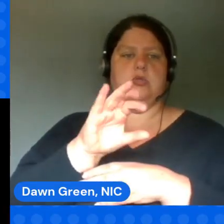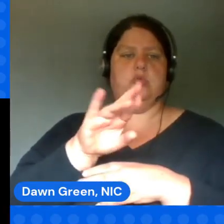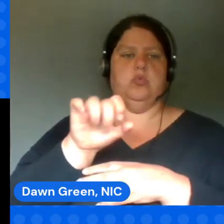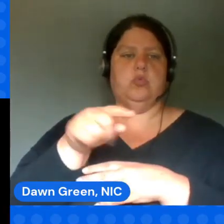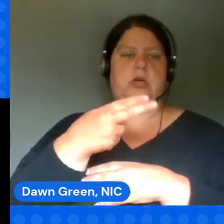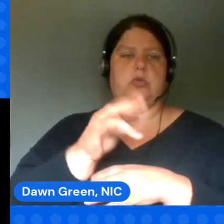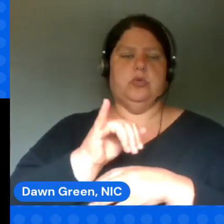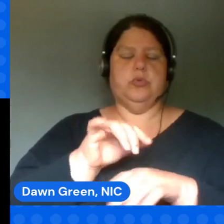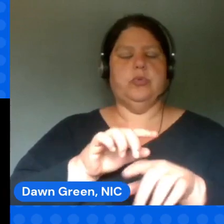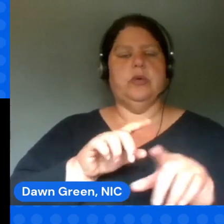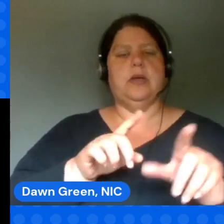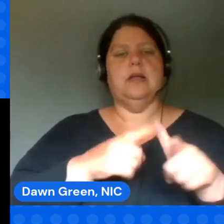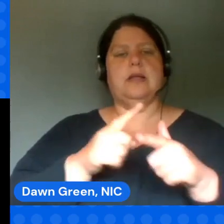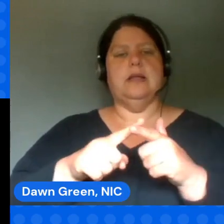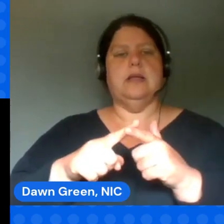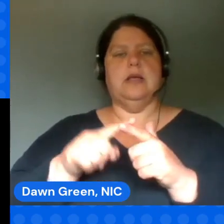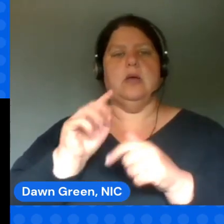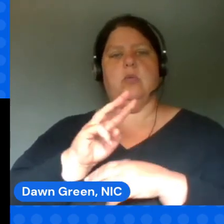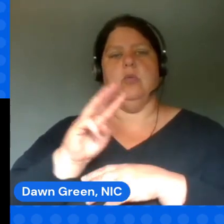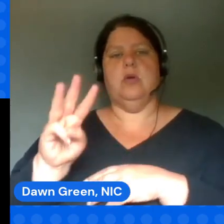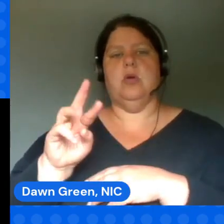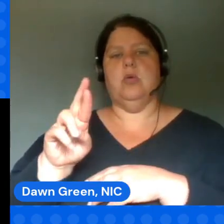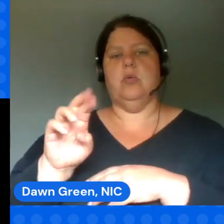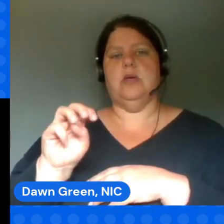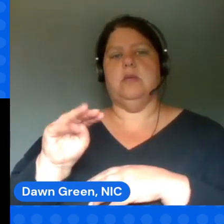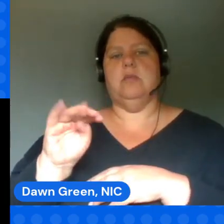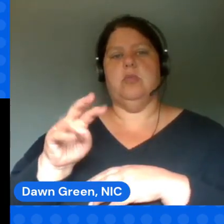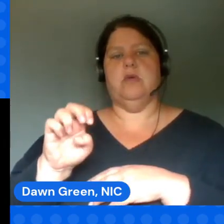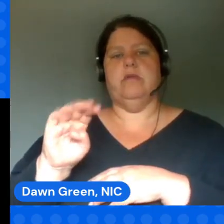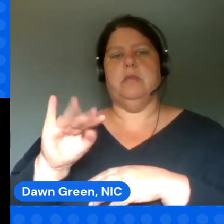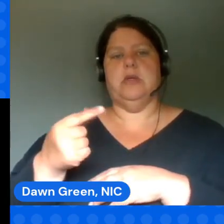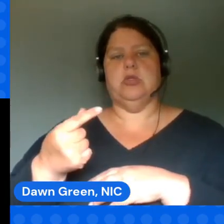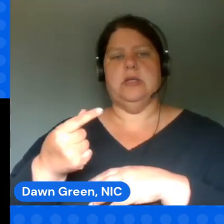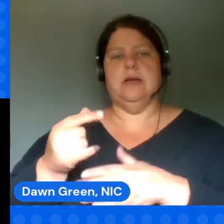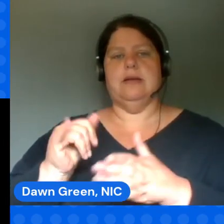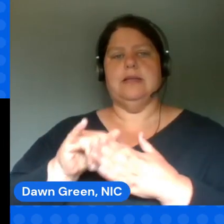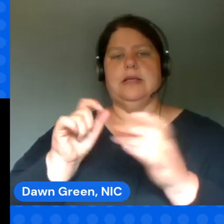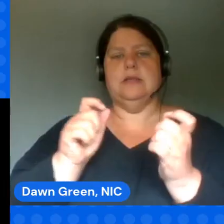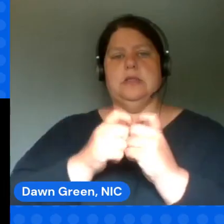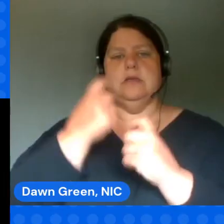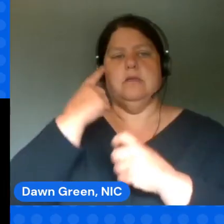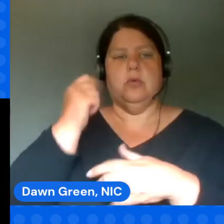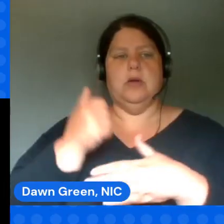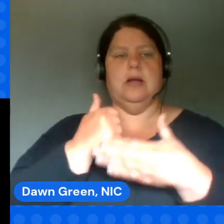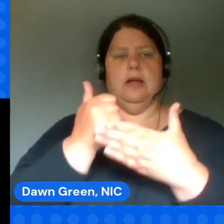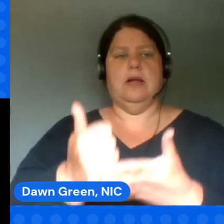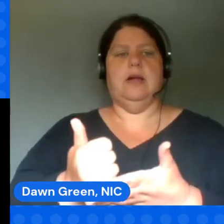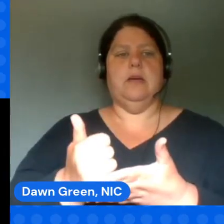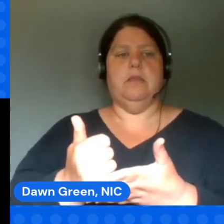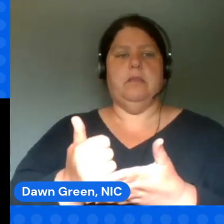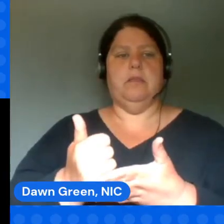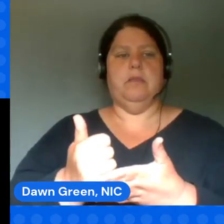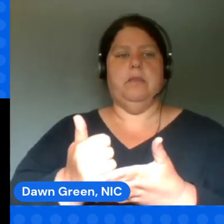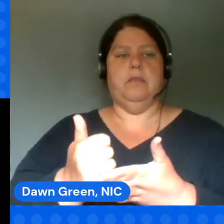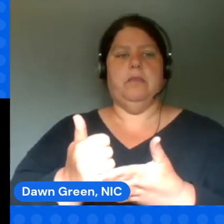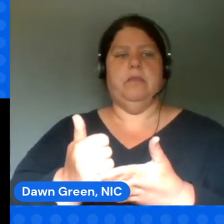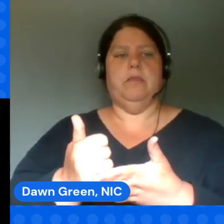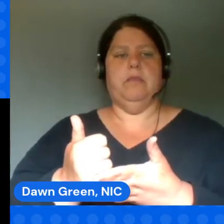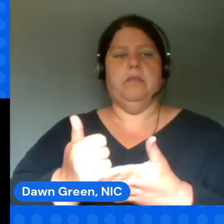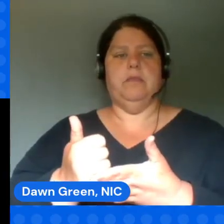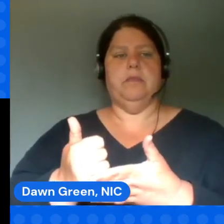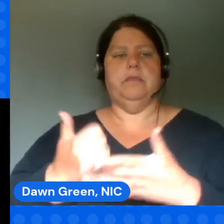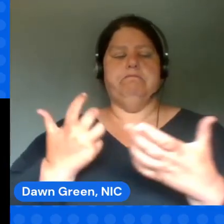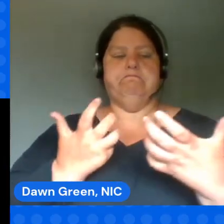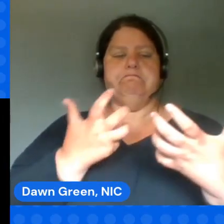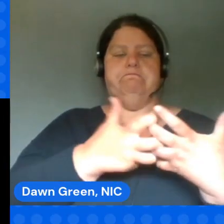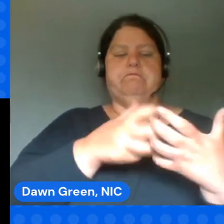and then the website Remove BG, and that's specifically to help embed students as characters in their